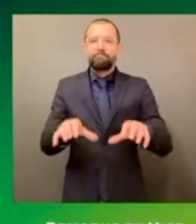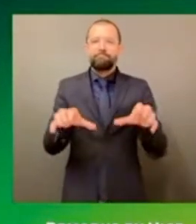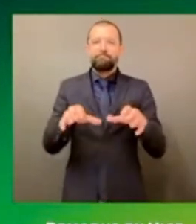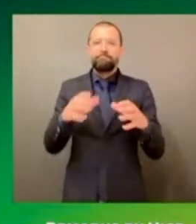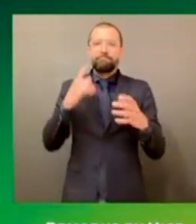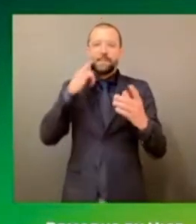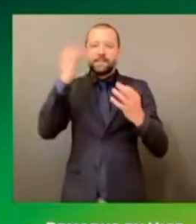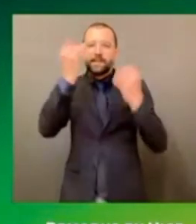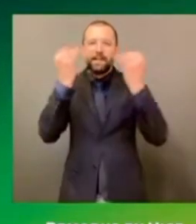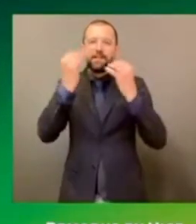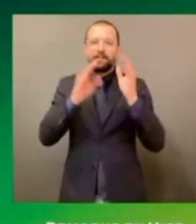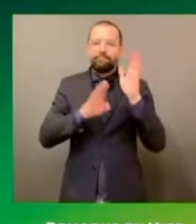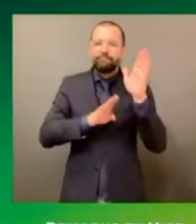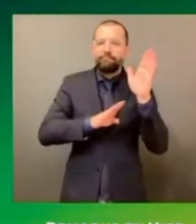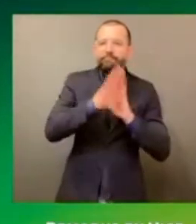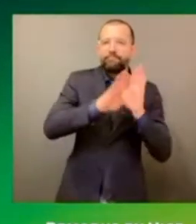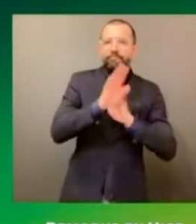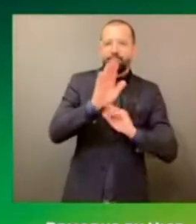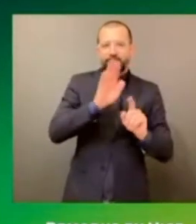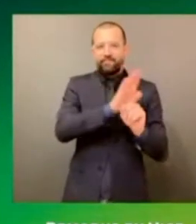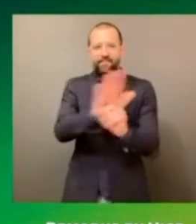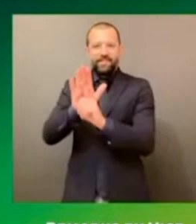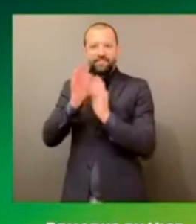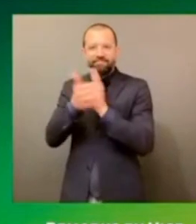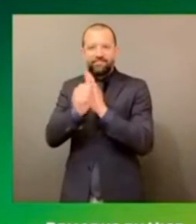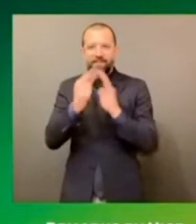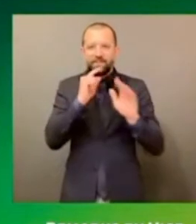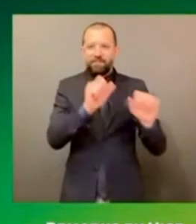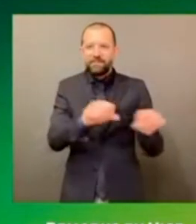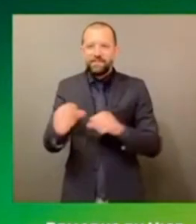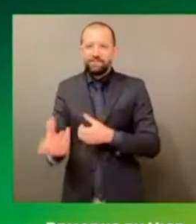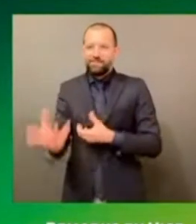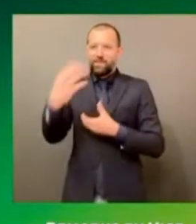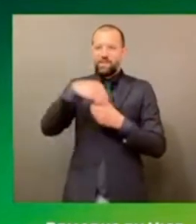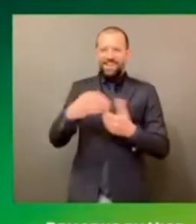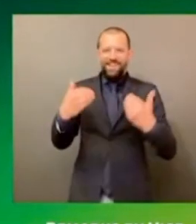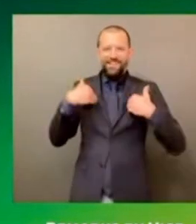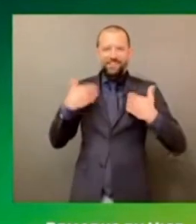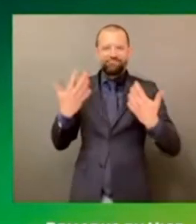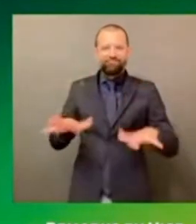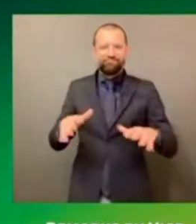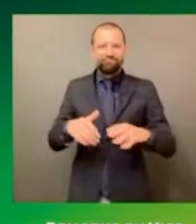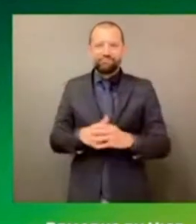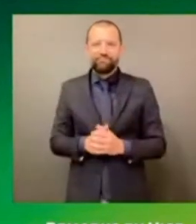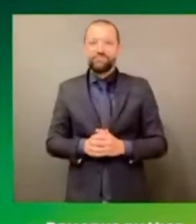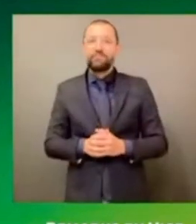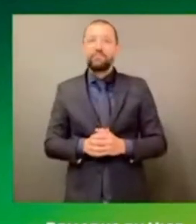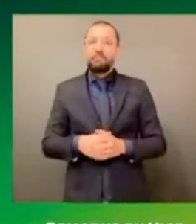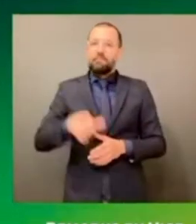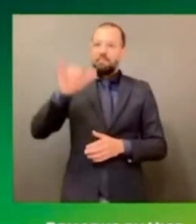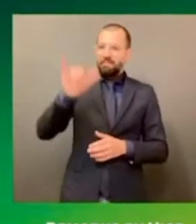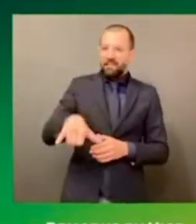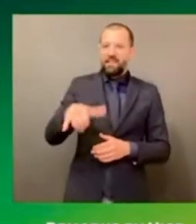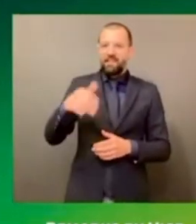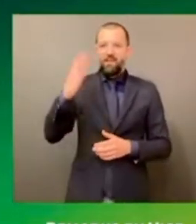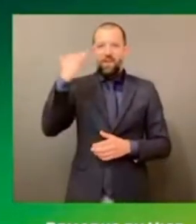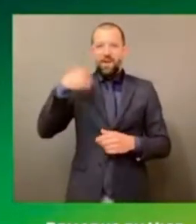potential that each of you embody. And that is why I am here today.